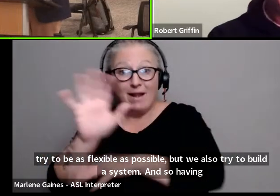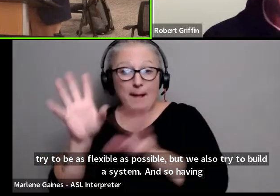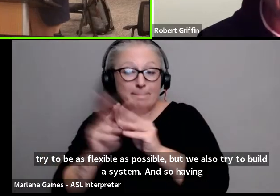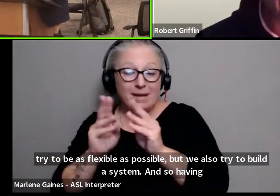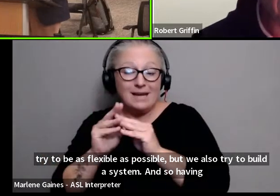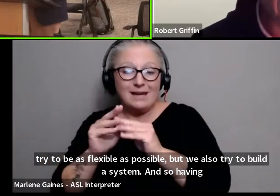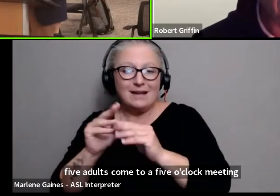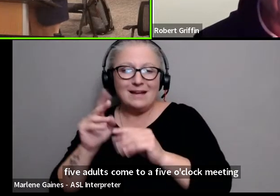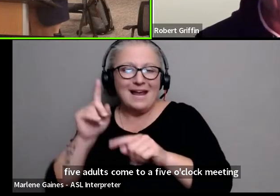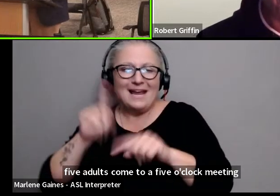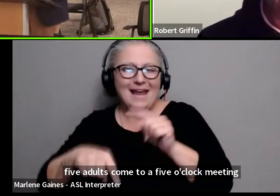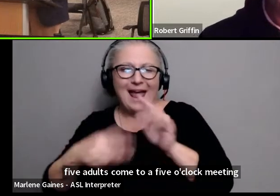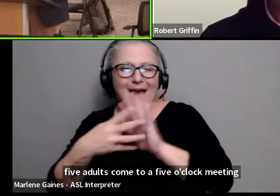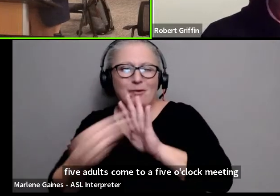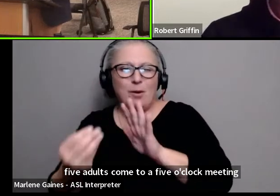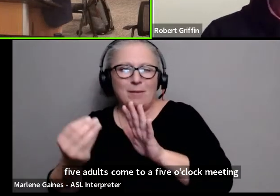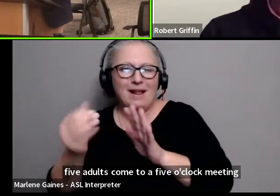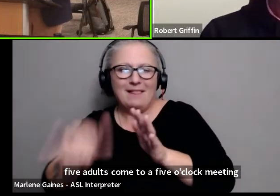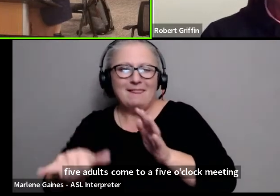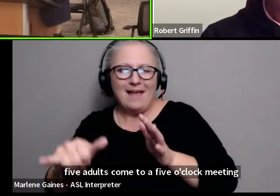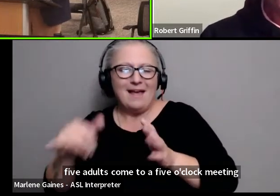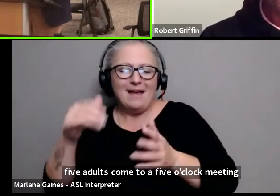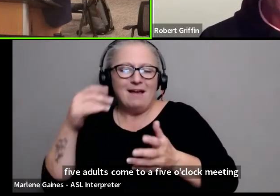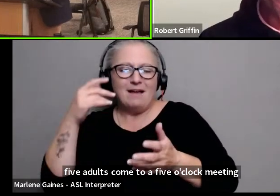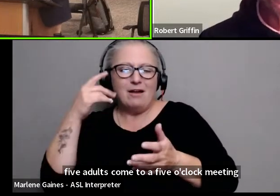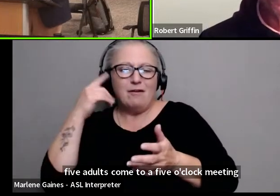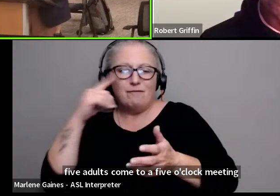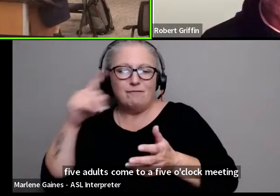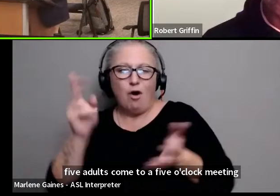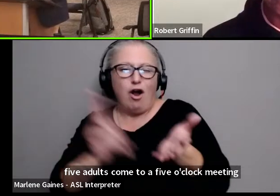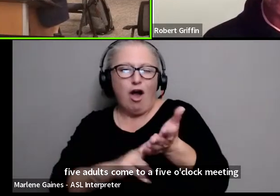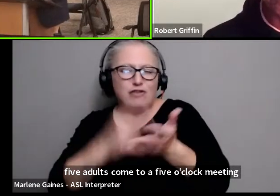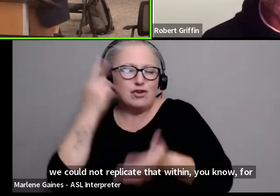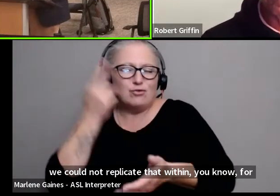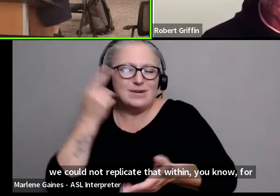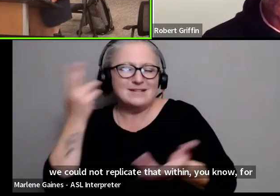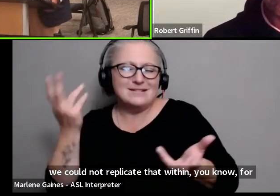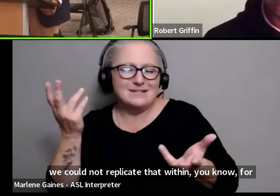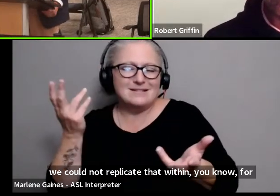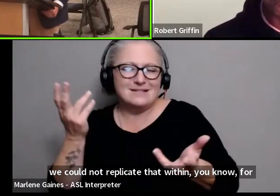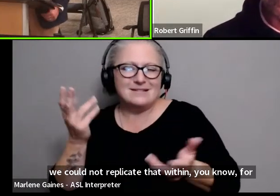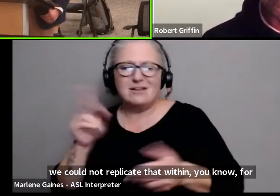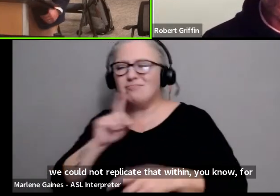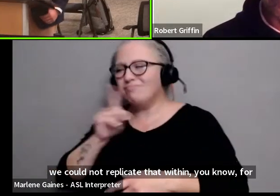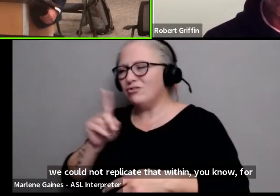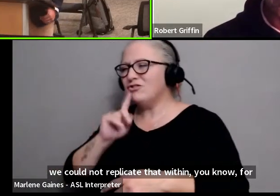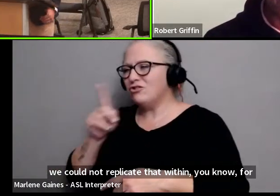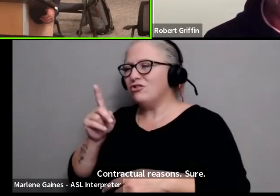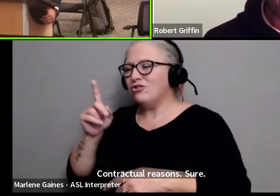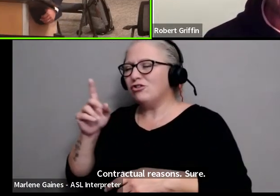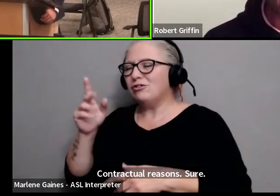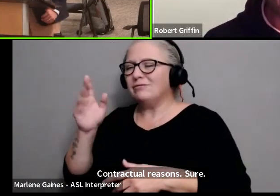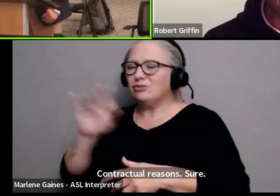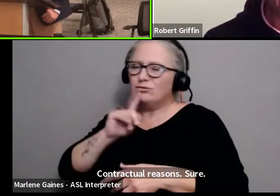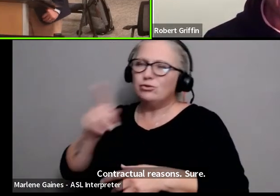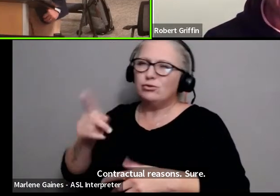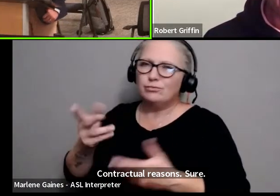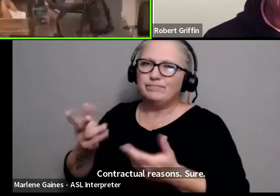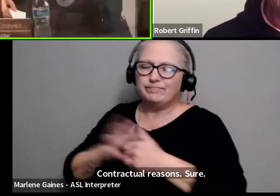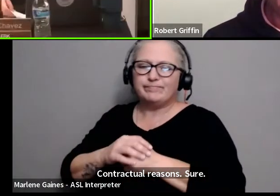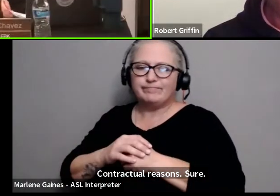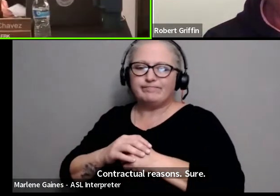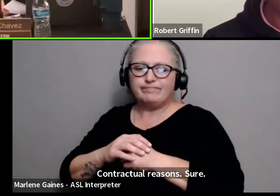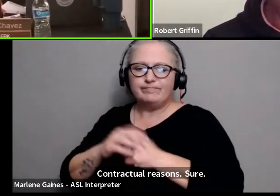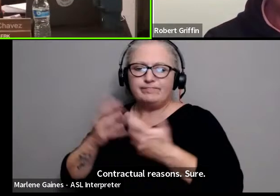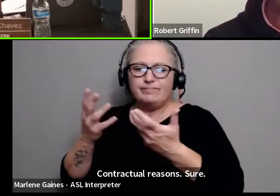could not replicate that within, for contractual reasons. right? Sure. Well, no, I mean, that's true.